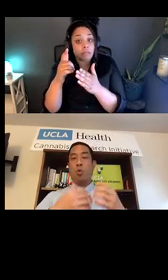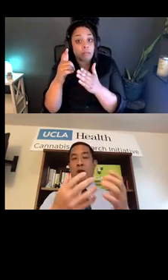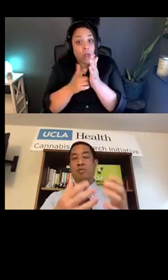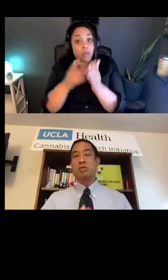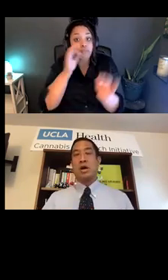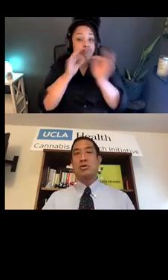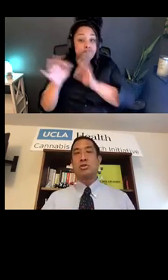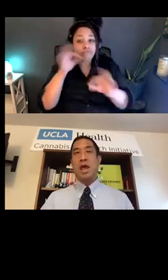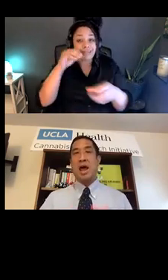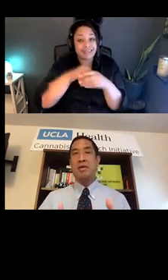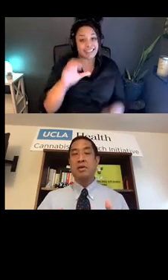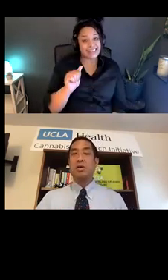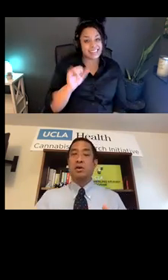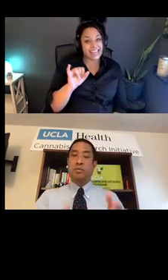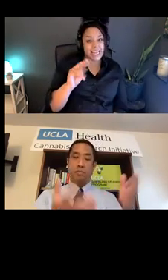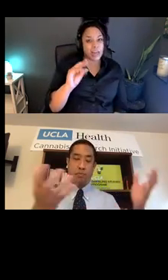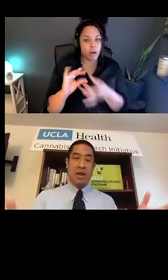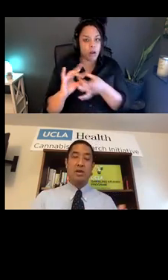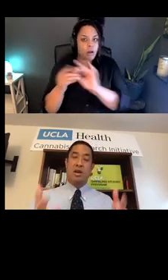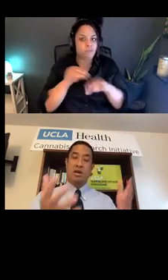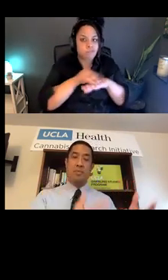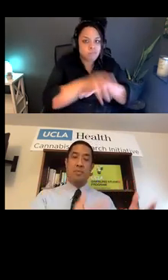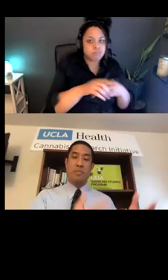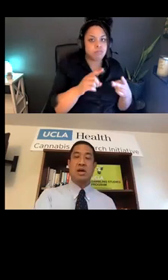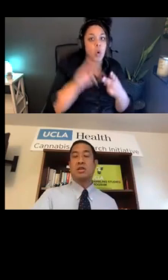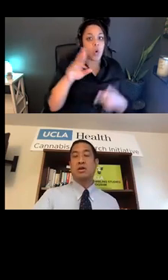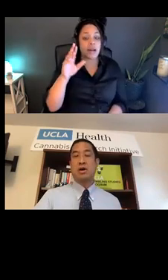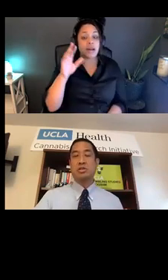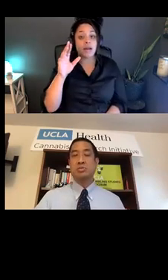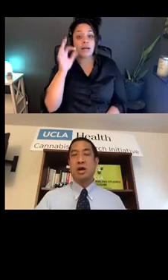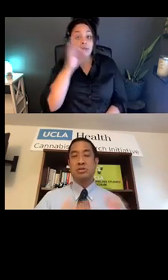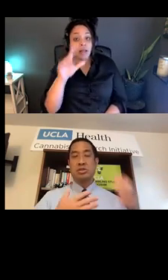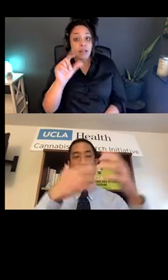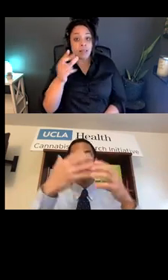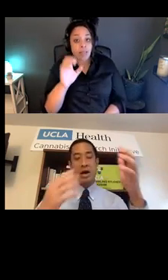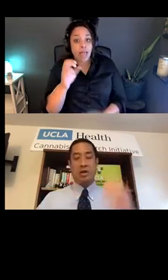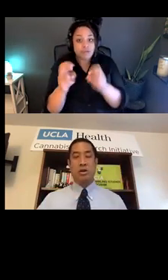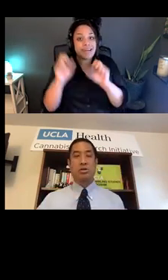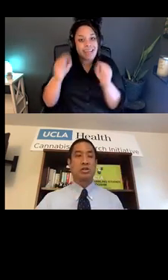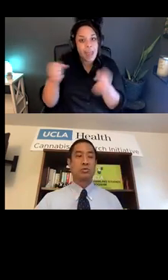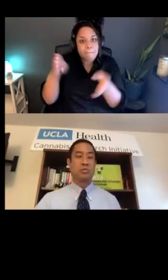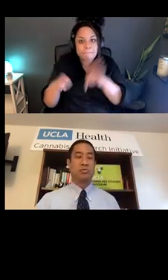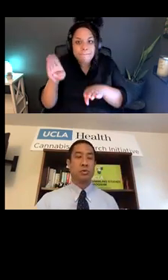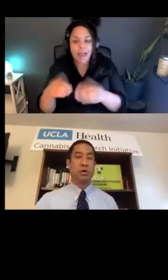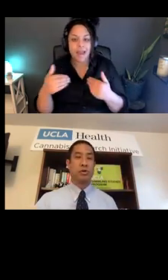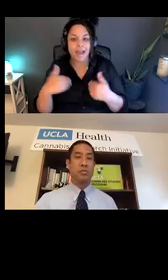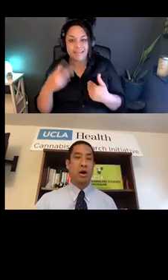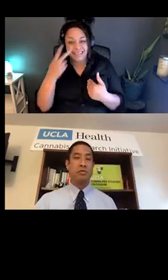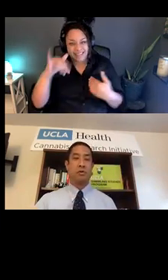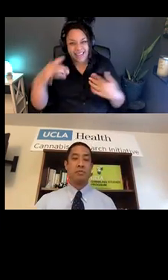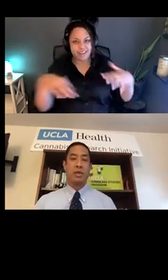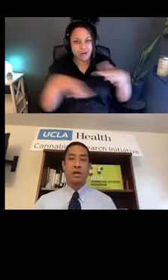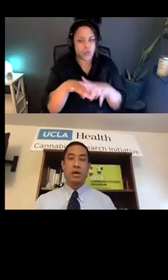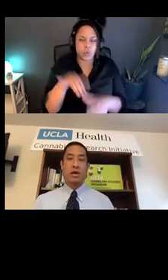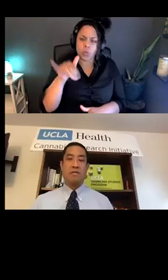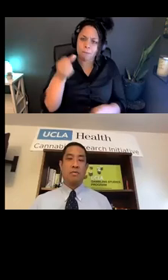Or what if those lounges have betting and gambling inside the lounges themselves? So you see how the intersection would be really, really